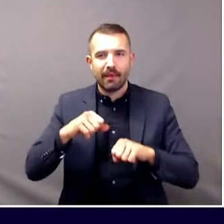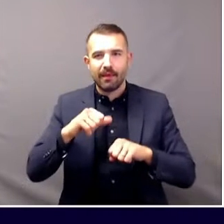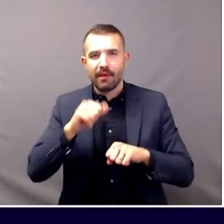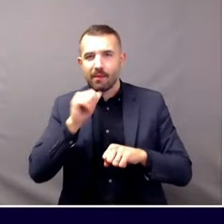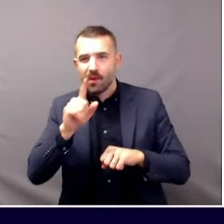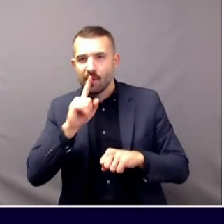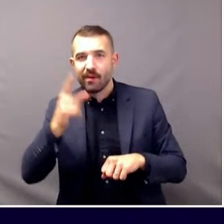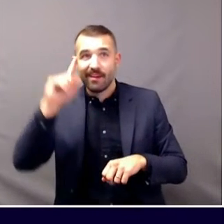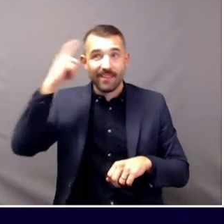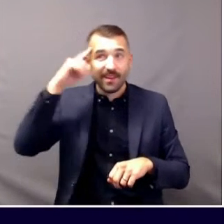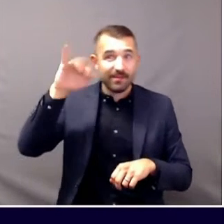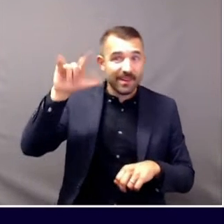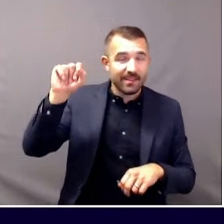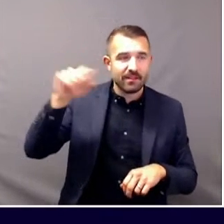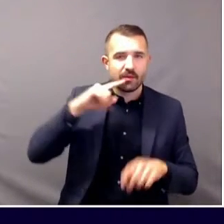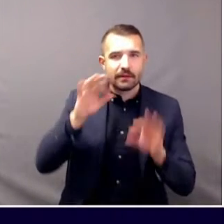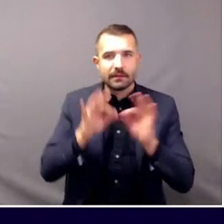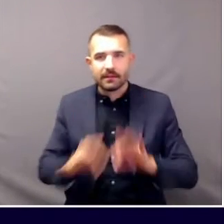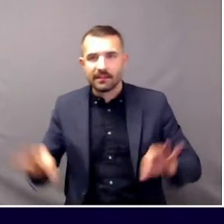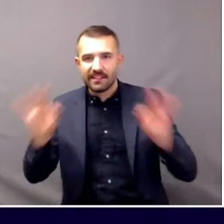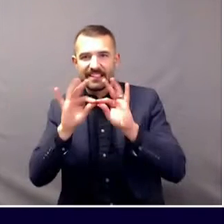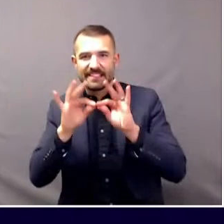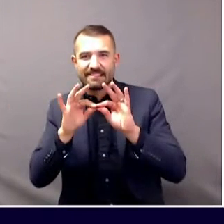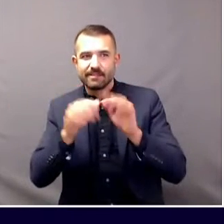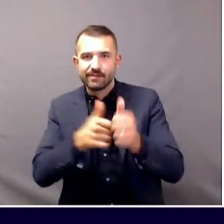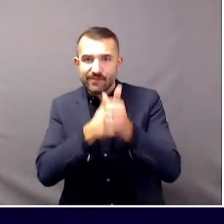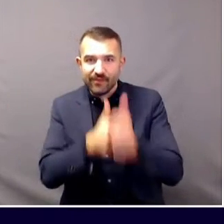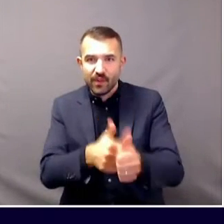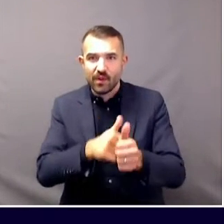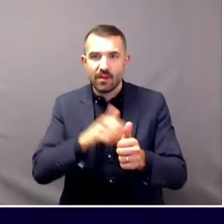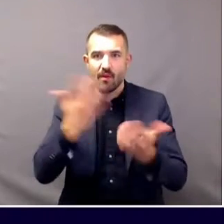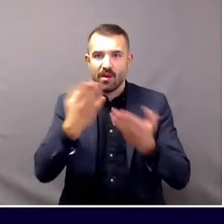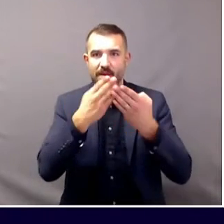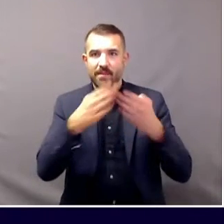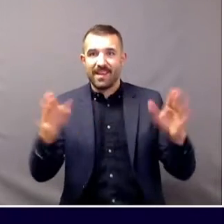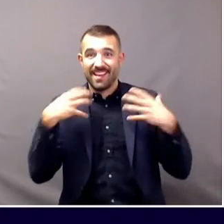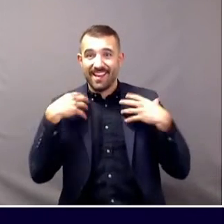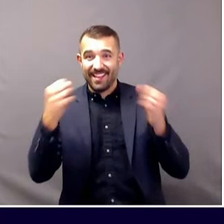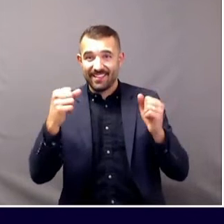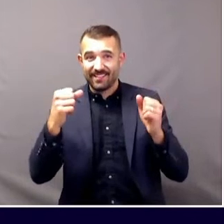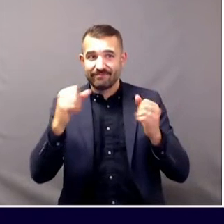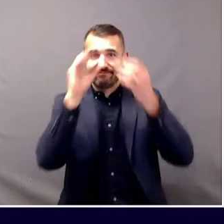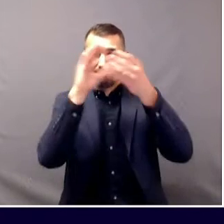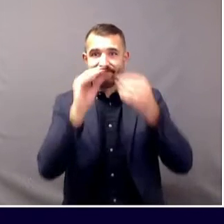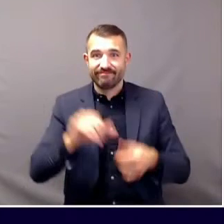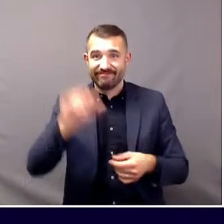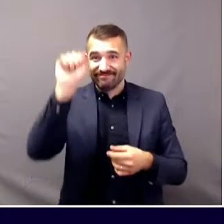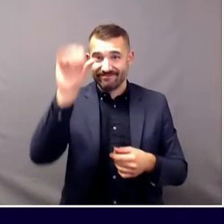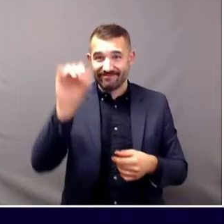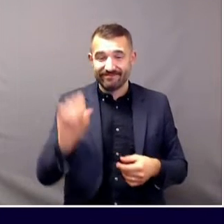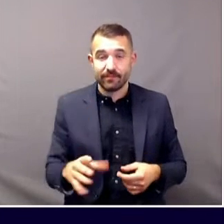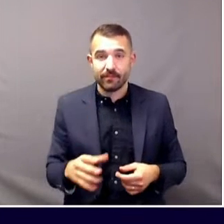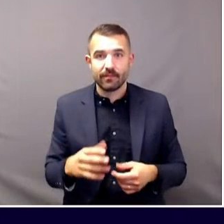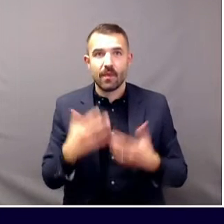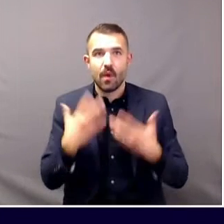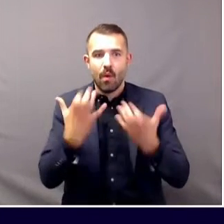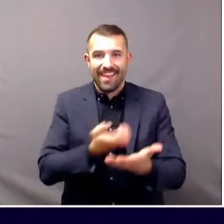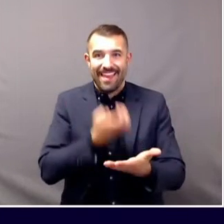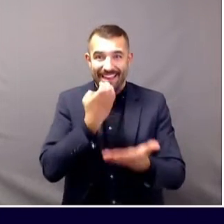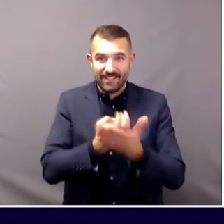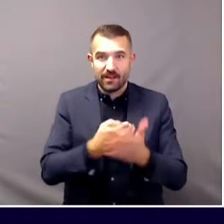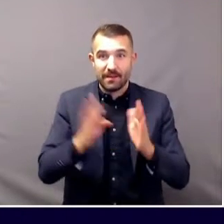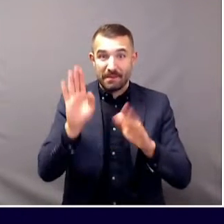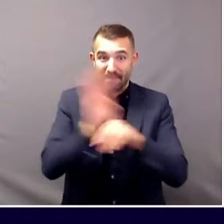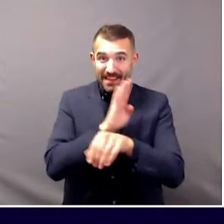do recognize that getting people healthy is key to getting back to normal, to getting our economy going again. So we